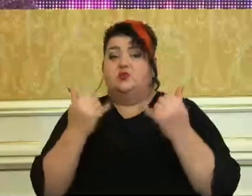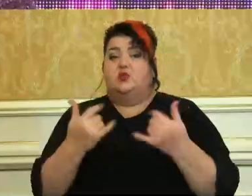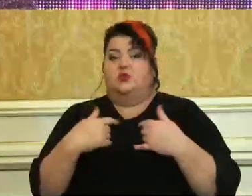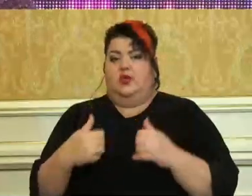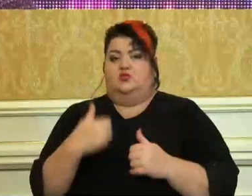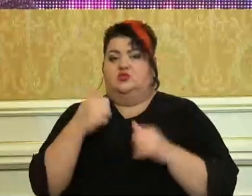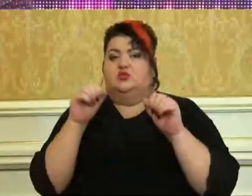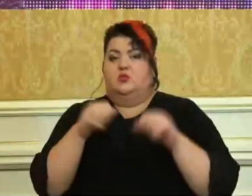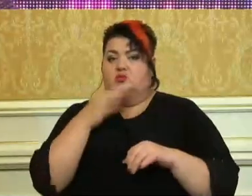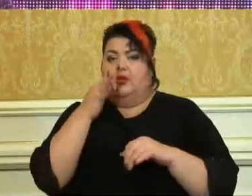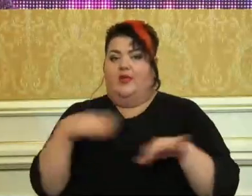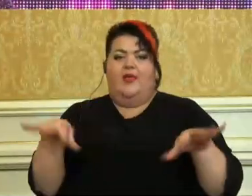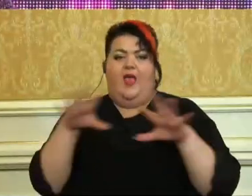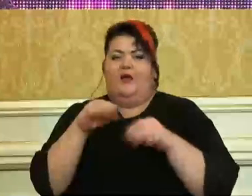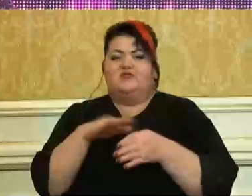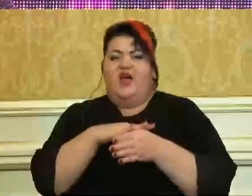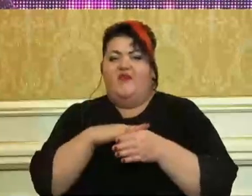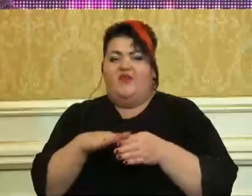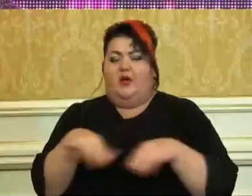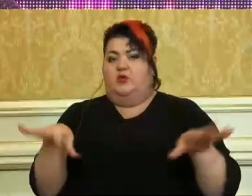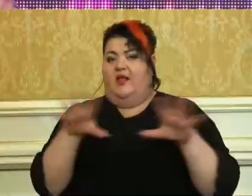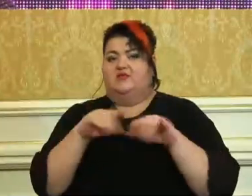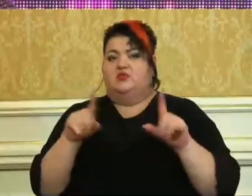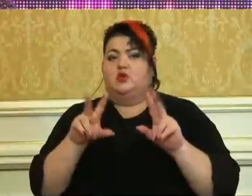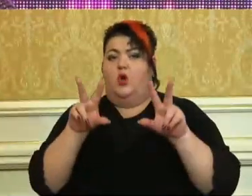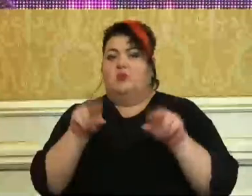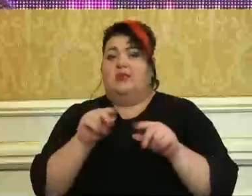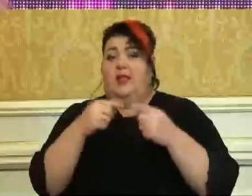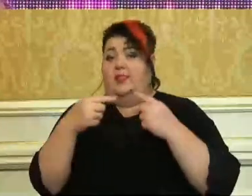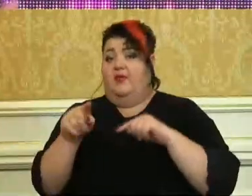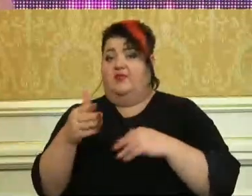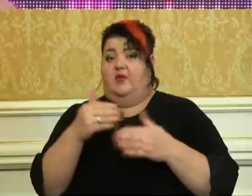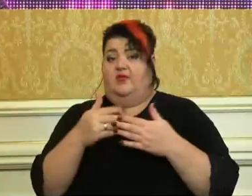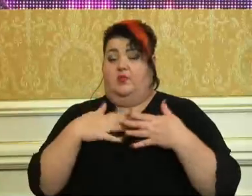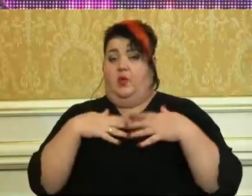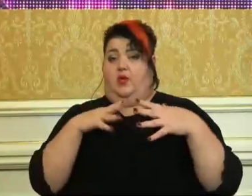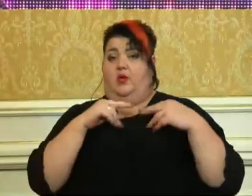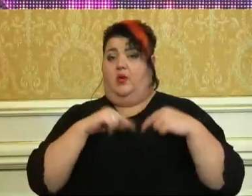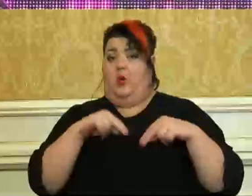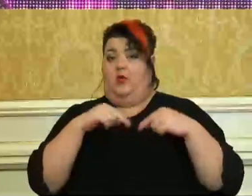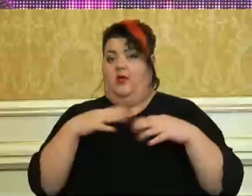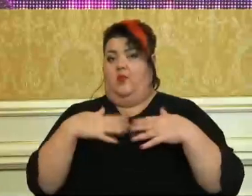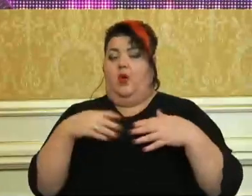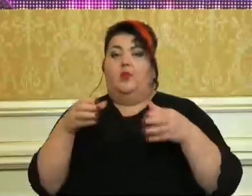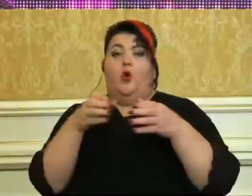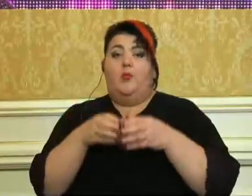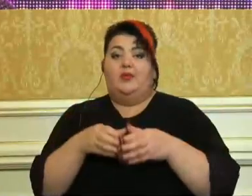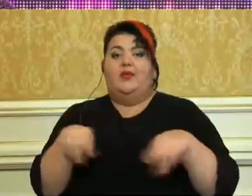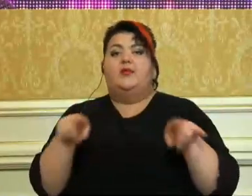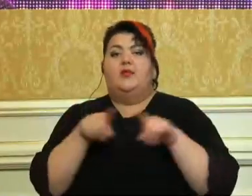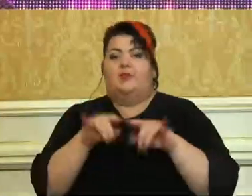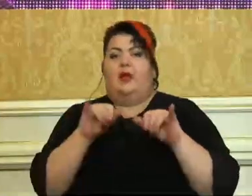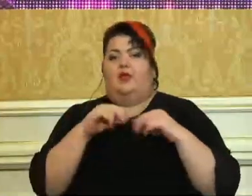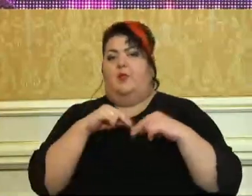this great honor to join these political forces. So I said what I promised, I've done. My commitments